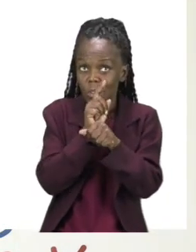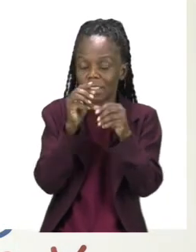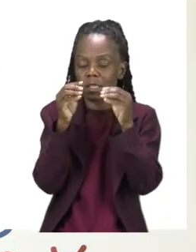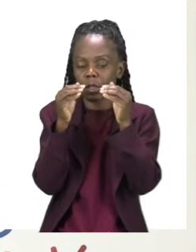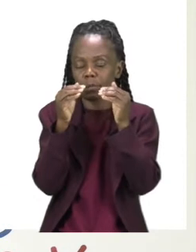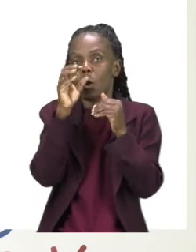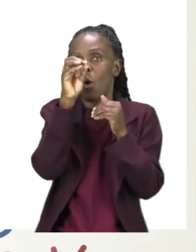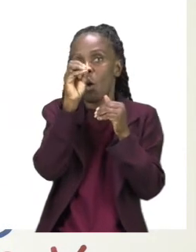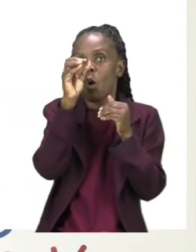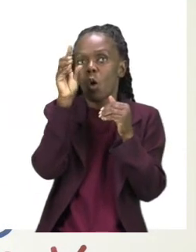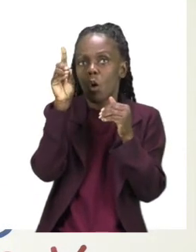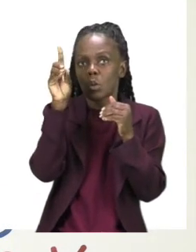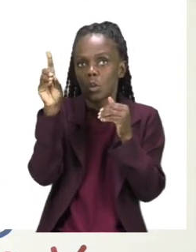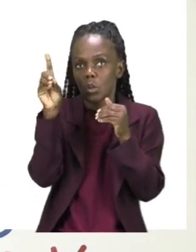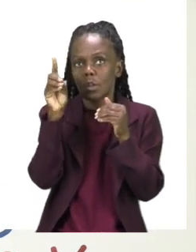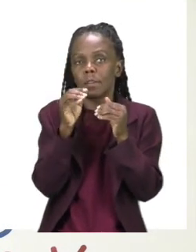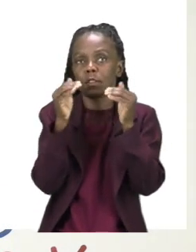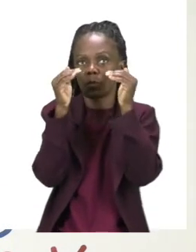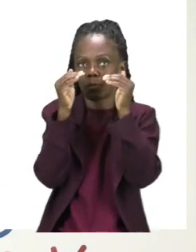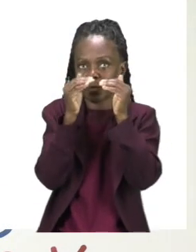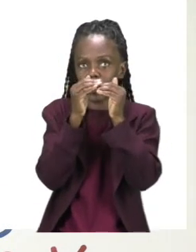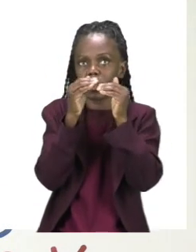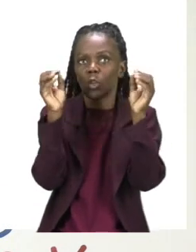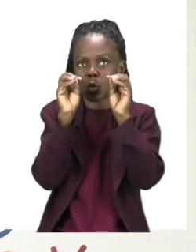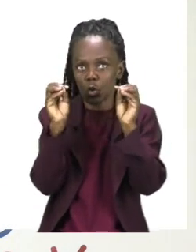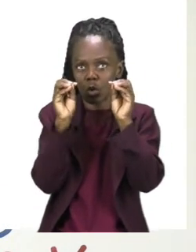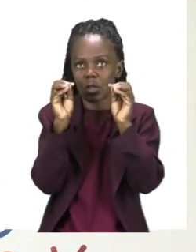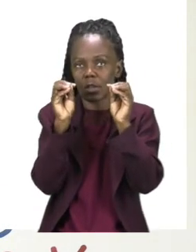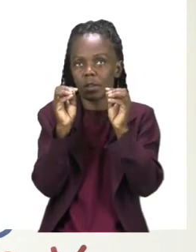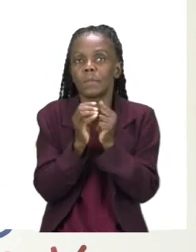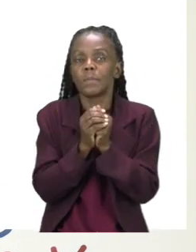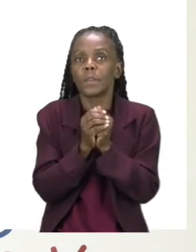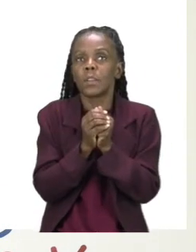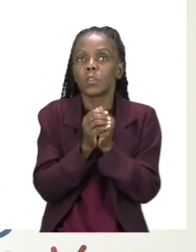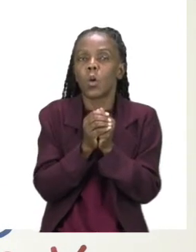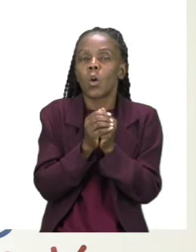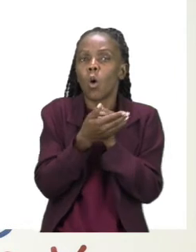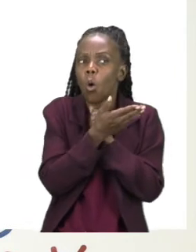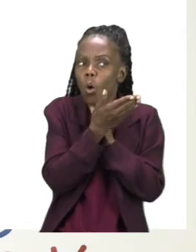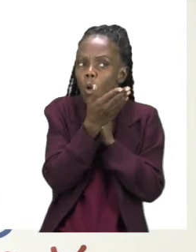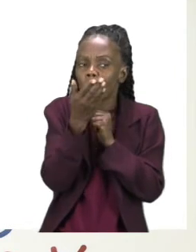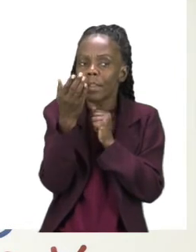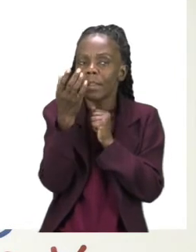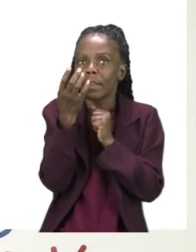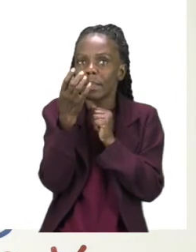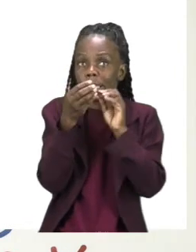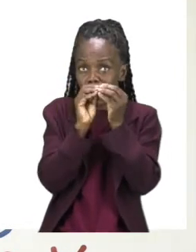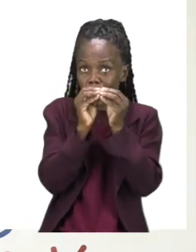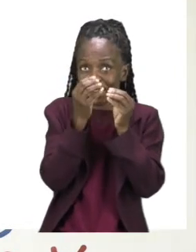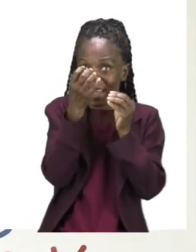numbers that end or have a 1, 3,